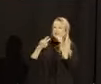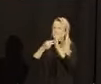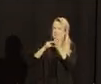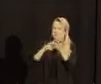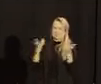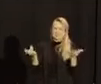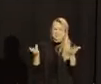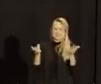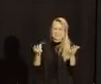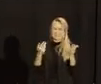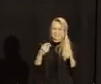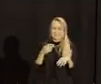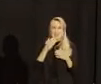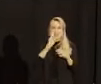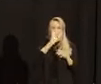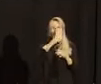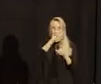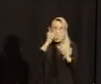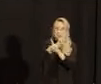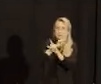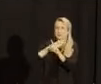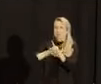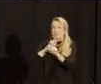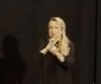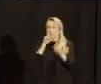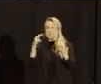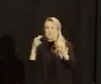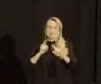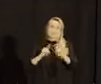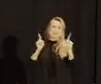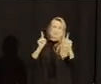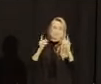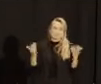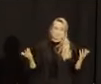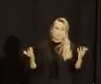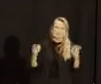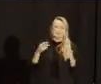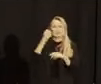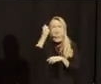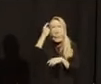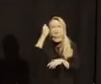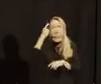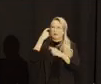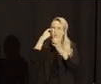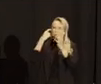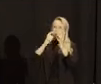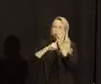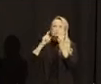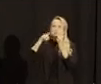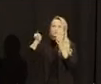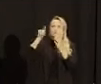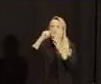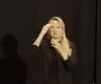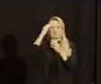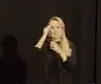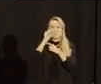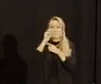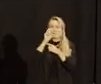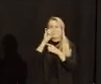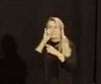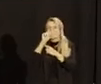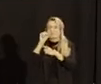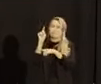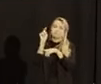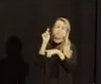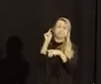definition of what normal is, but there is this like overwhelming pressure. I see it in traditional media. I see it in social media.